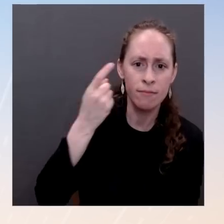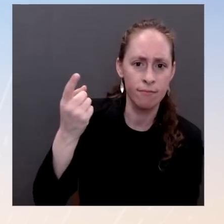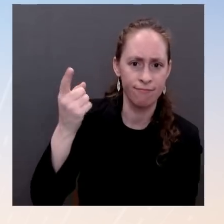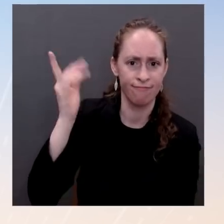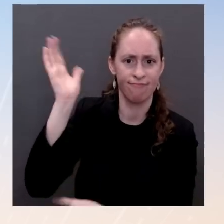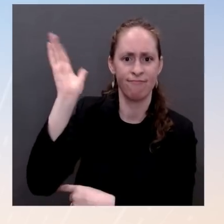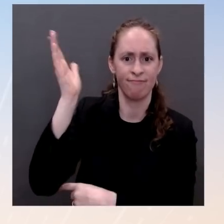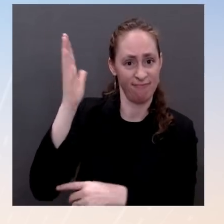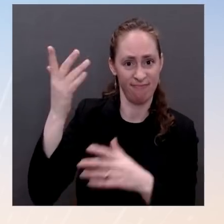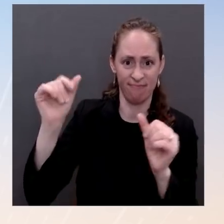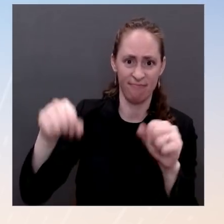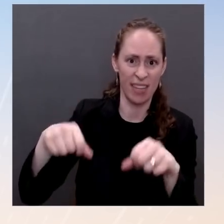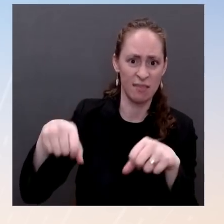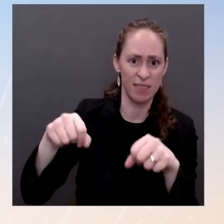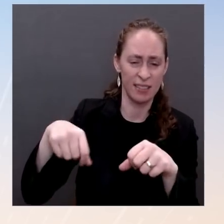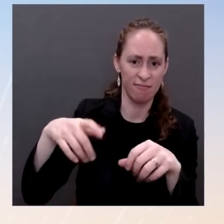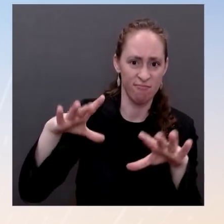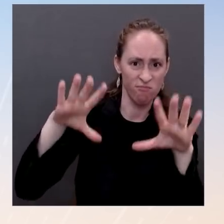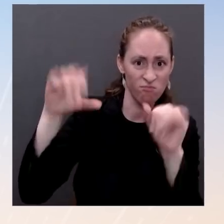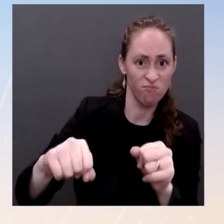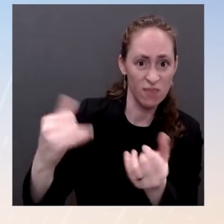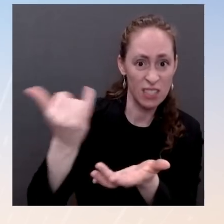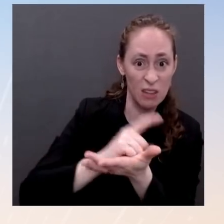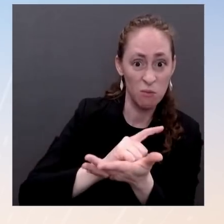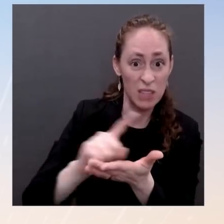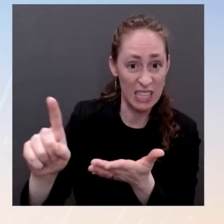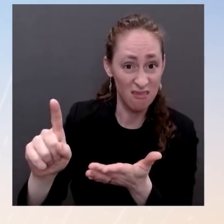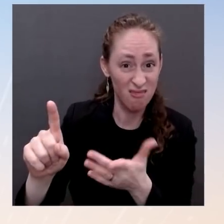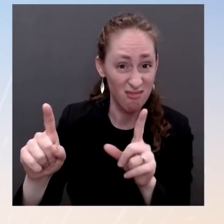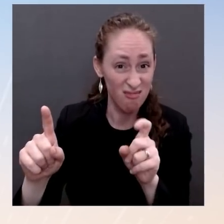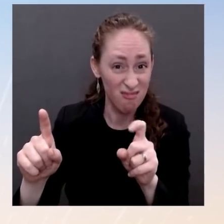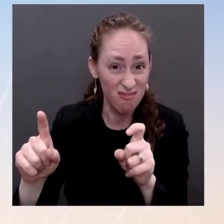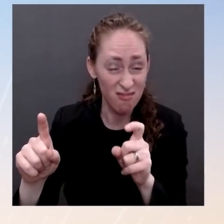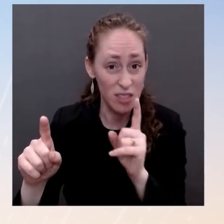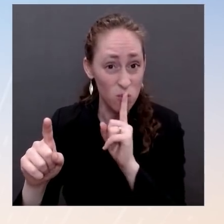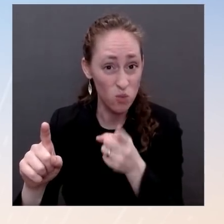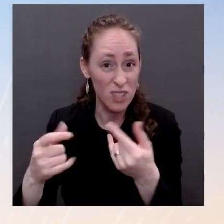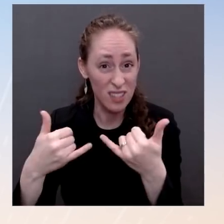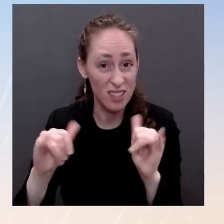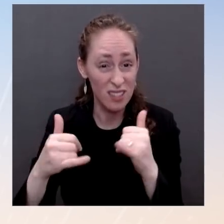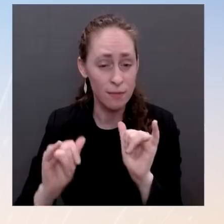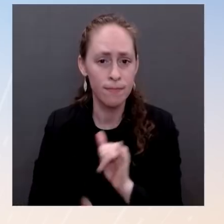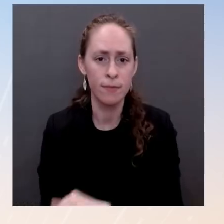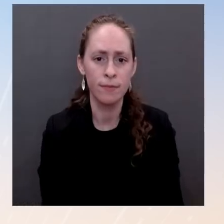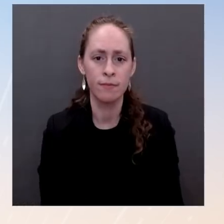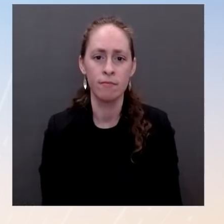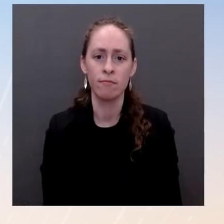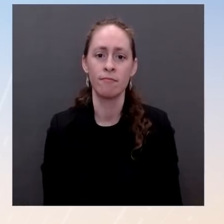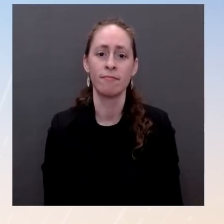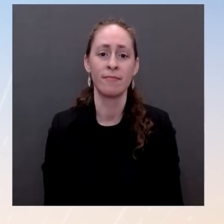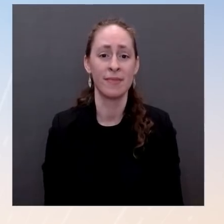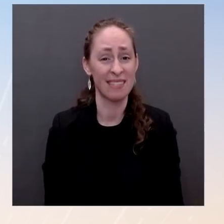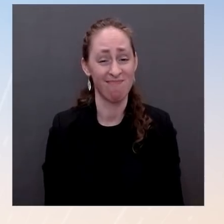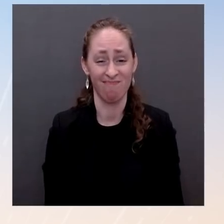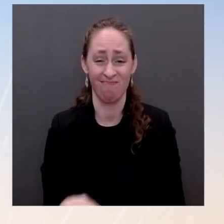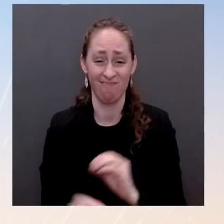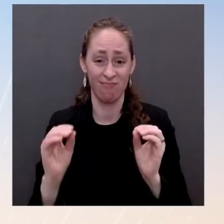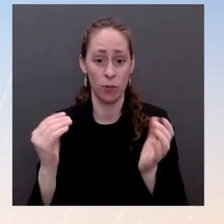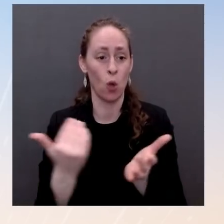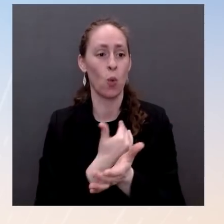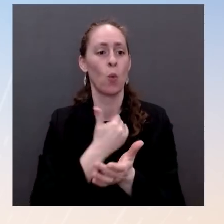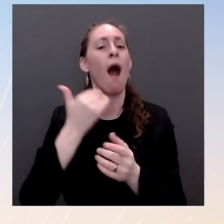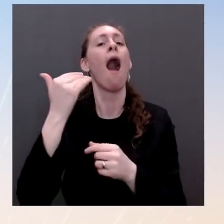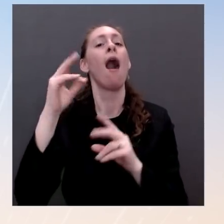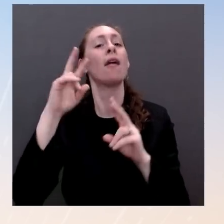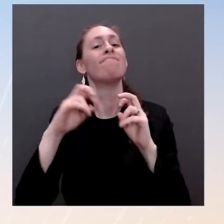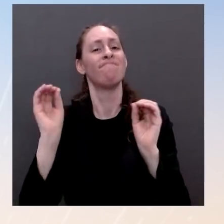assessment. As I think you heard the president say, there's a distinct possibility, but we don't have a new